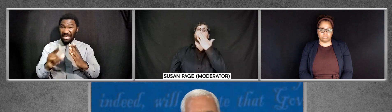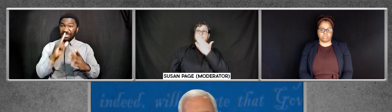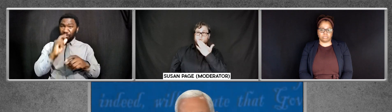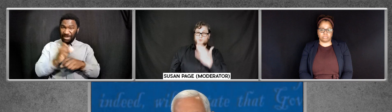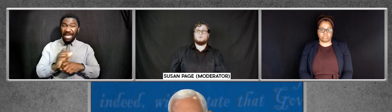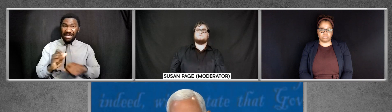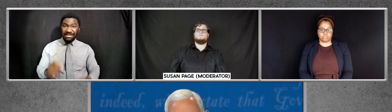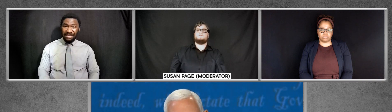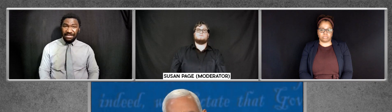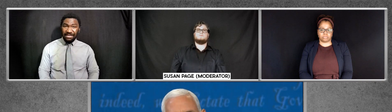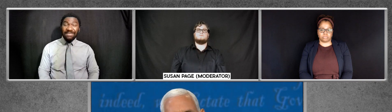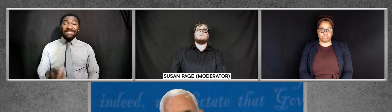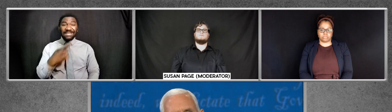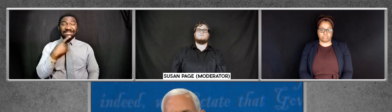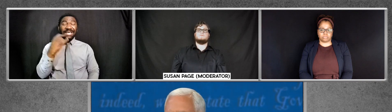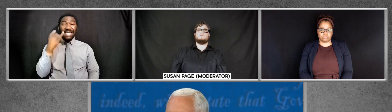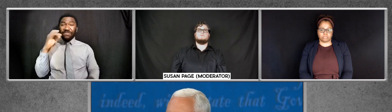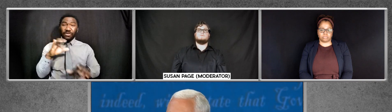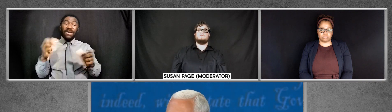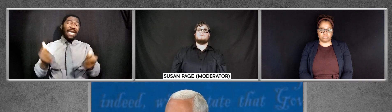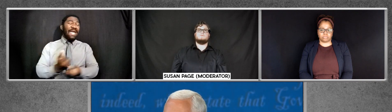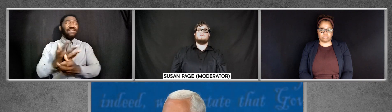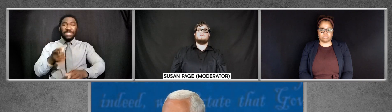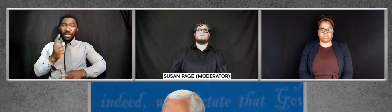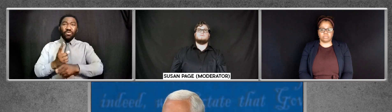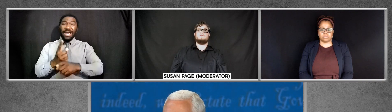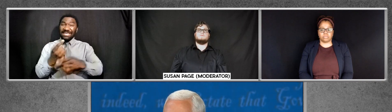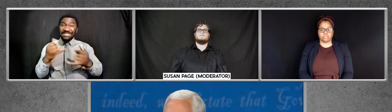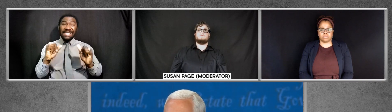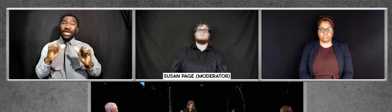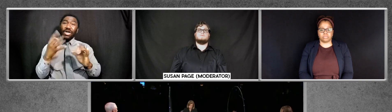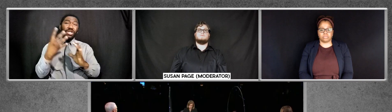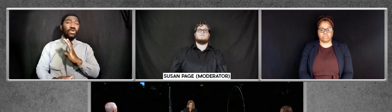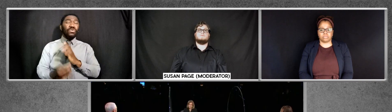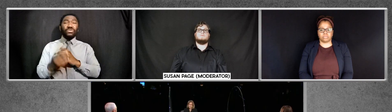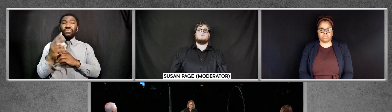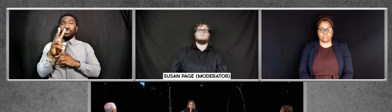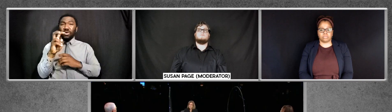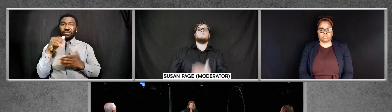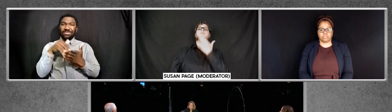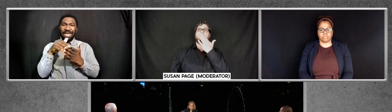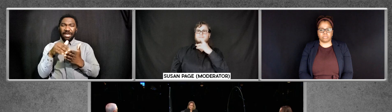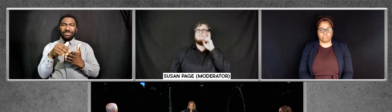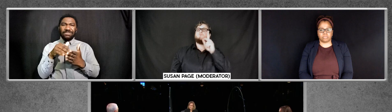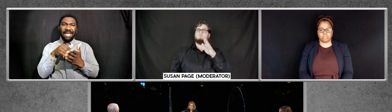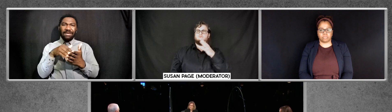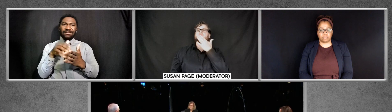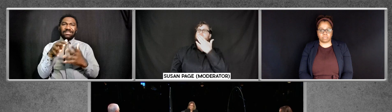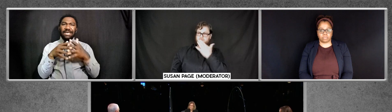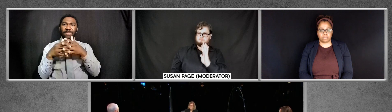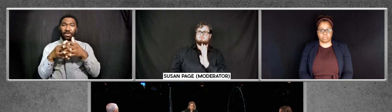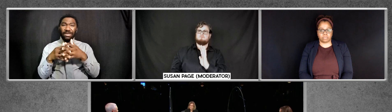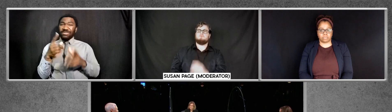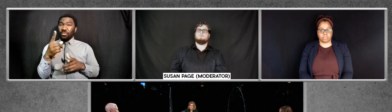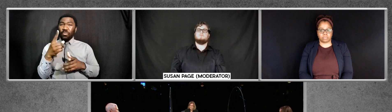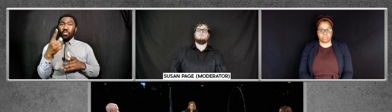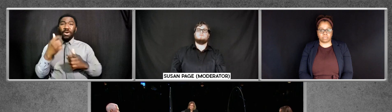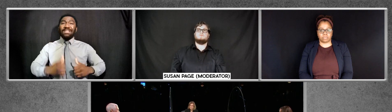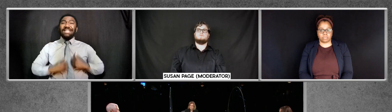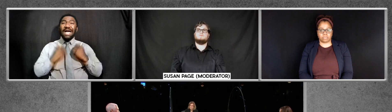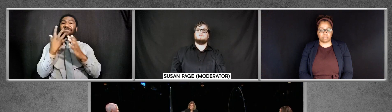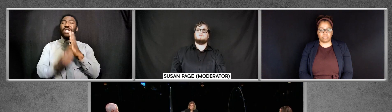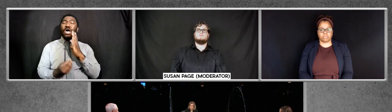President did everything right, Susan, we could still lose more than 200,000 Americans. Vice President Now, one Pence, life lost is too Thank you. many, Susan. But